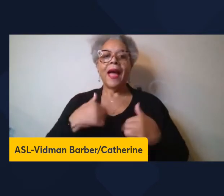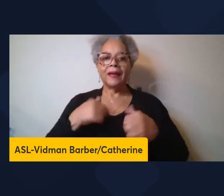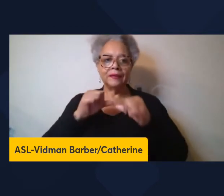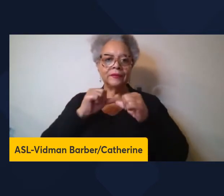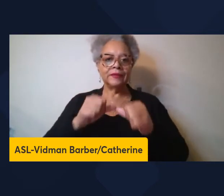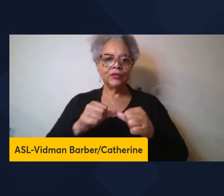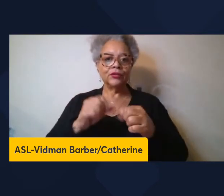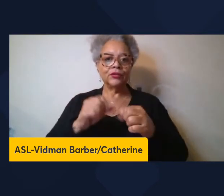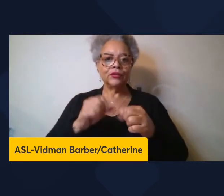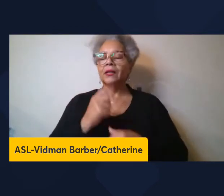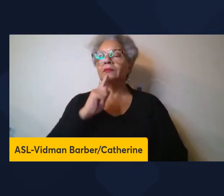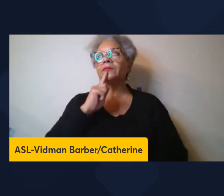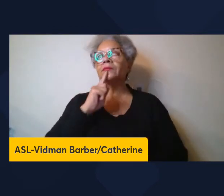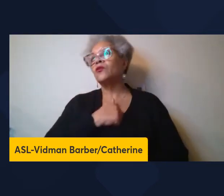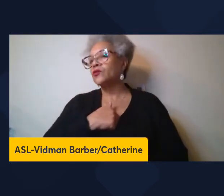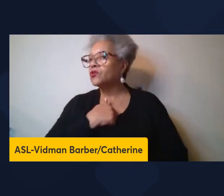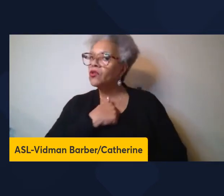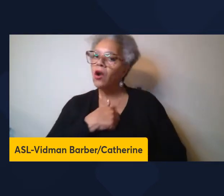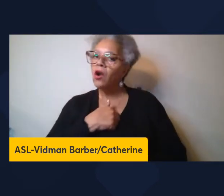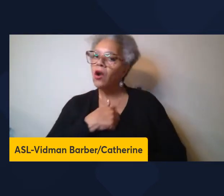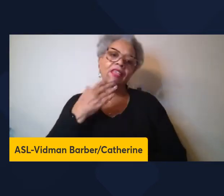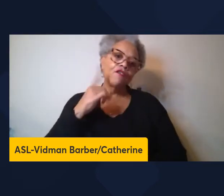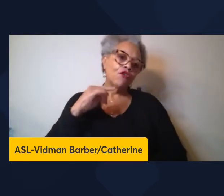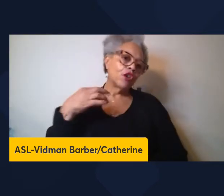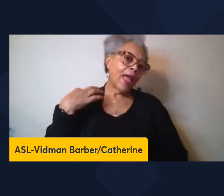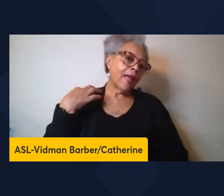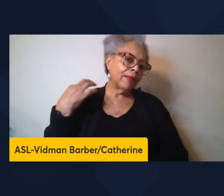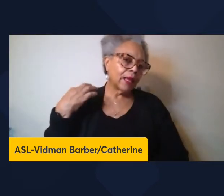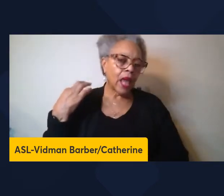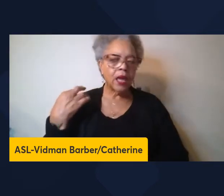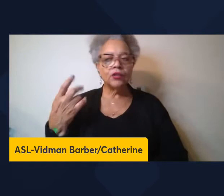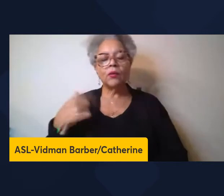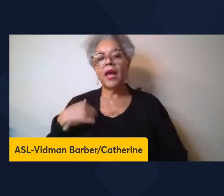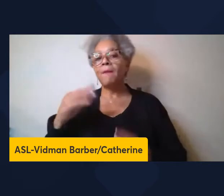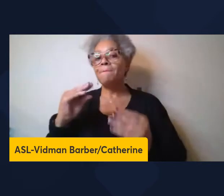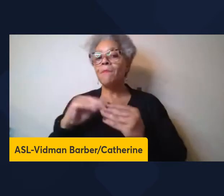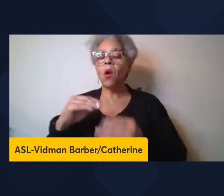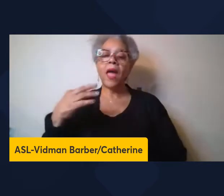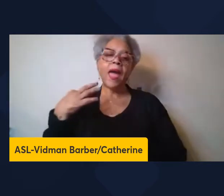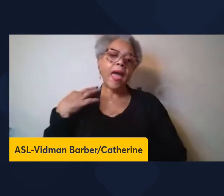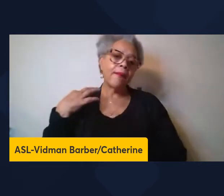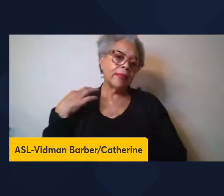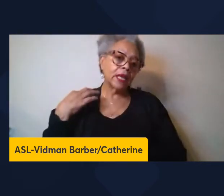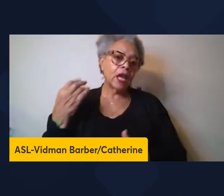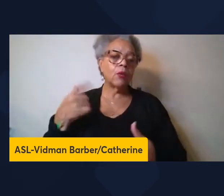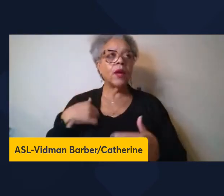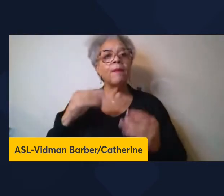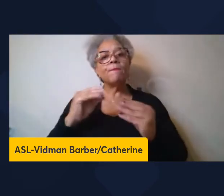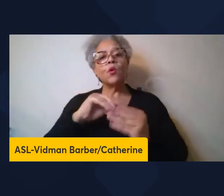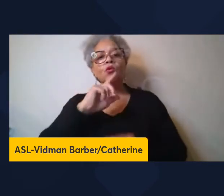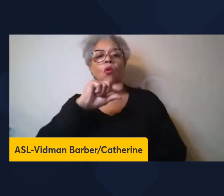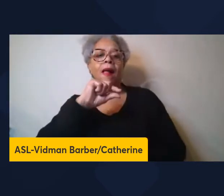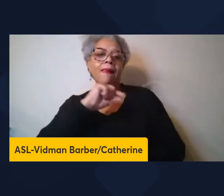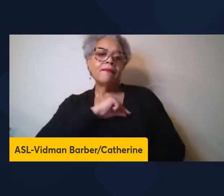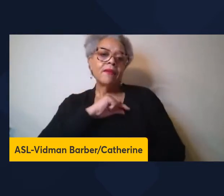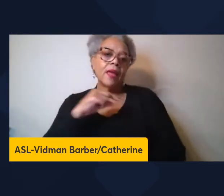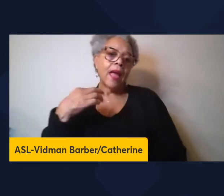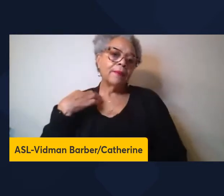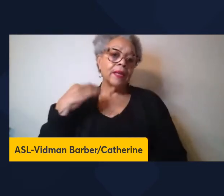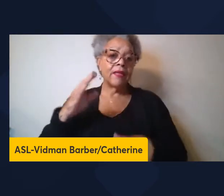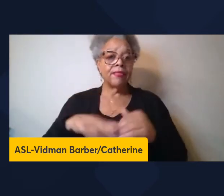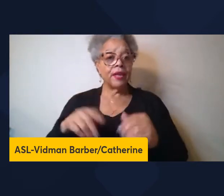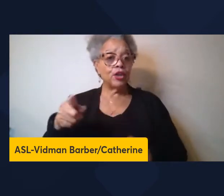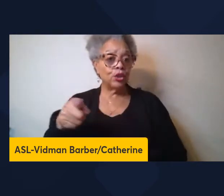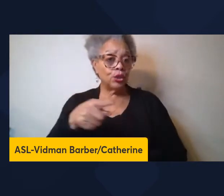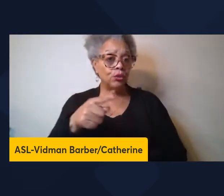we're so sorry, we had more, thank you for your application, but we had more applicants. We had more qualified applicants than you.